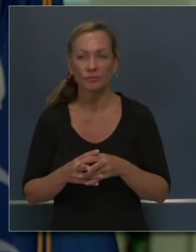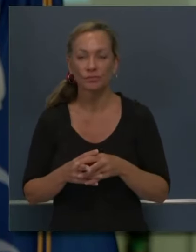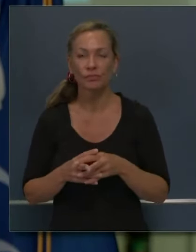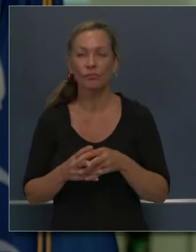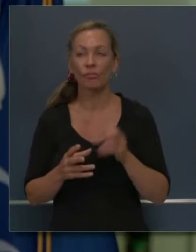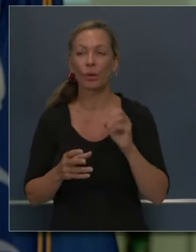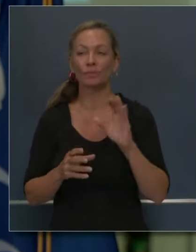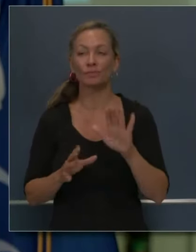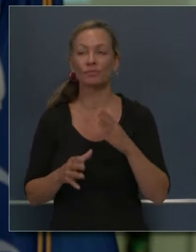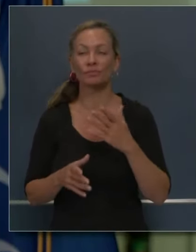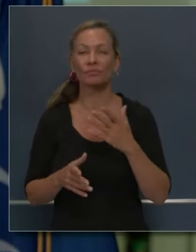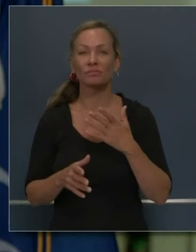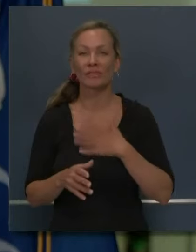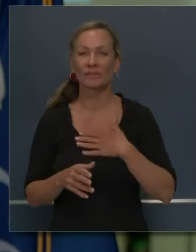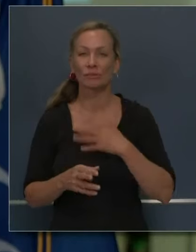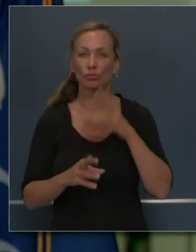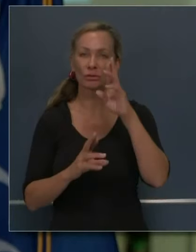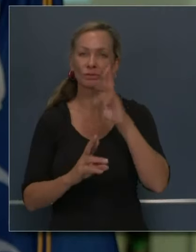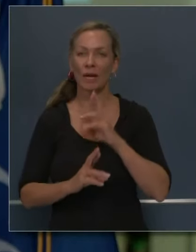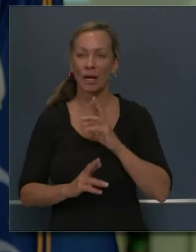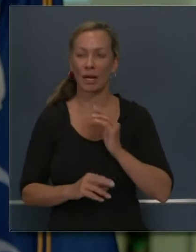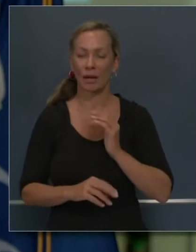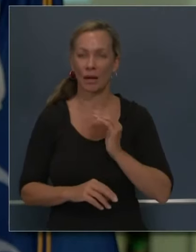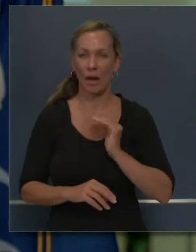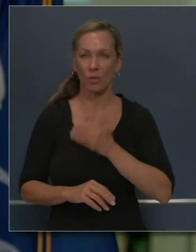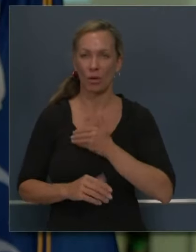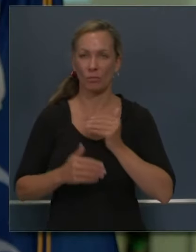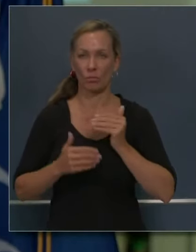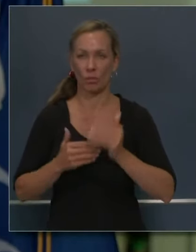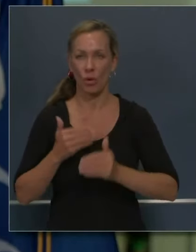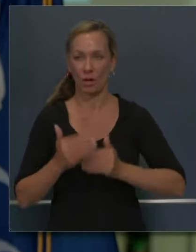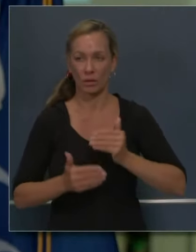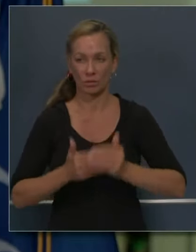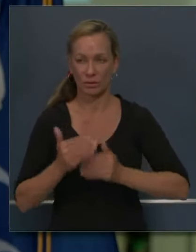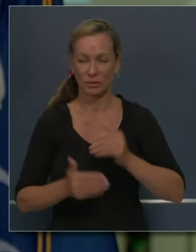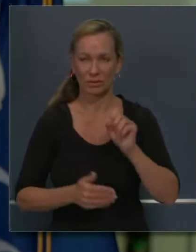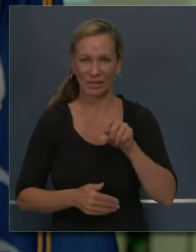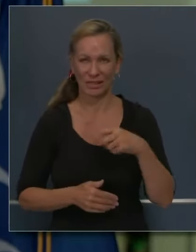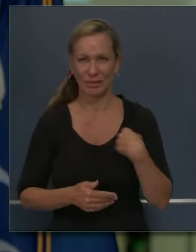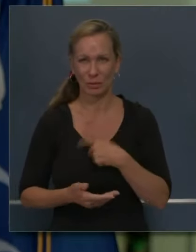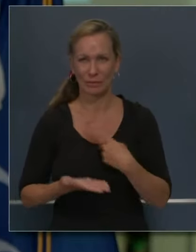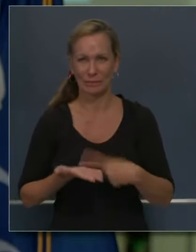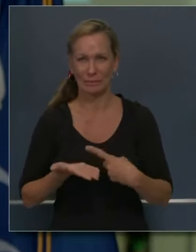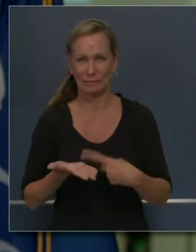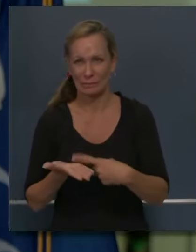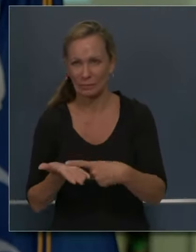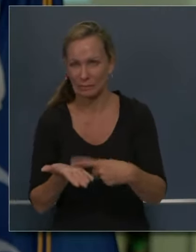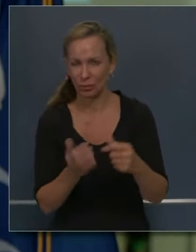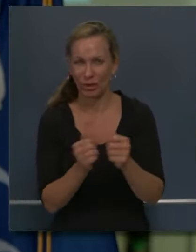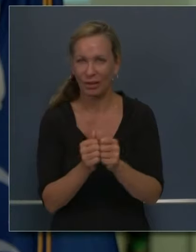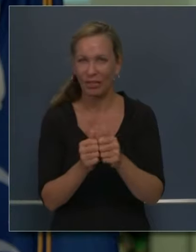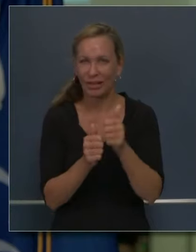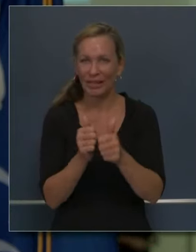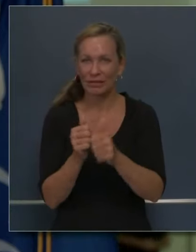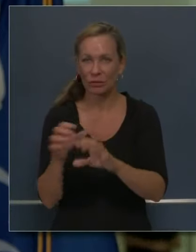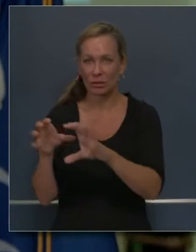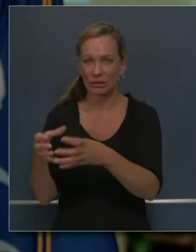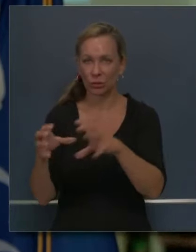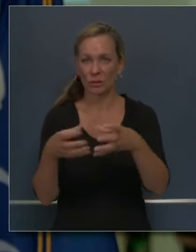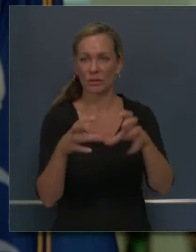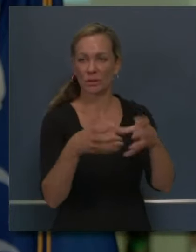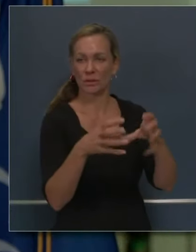in with many of those individuals that may be reaching out to you and expressing a desire to see those things come to